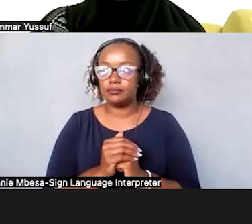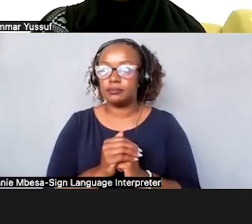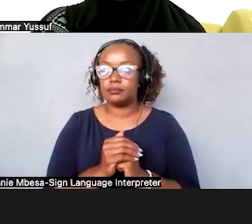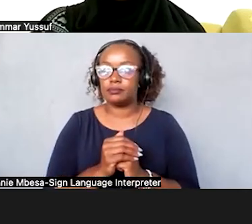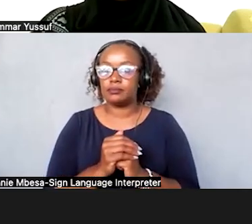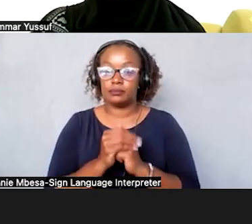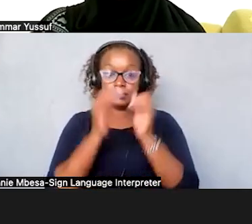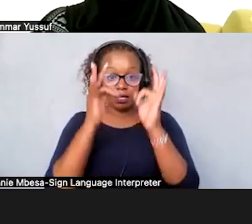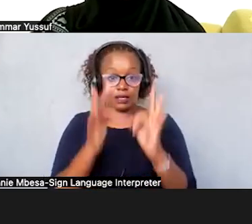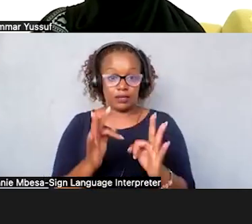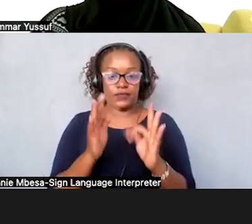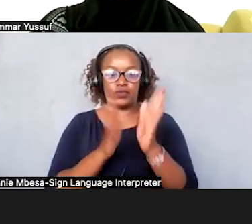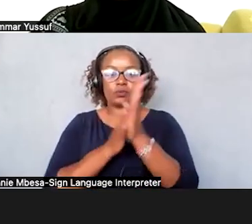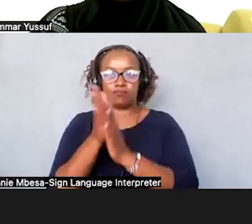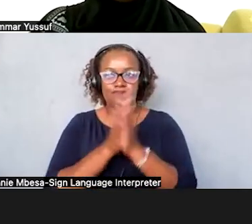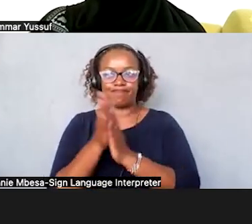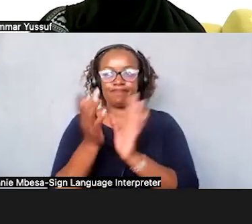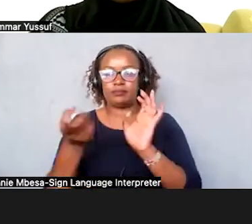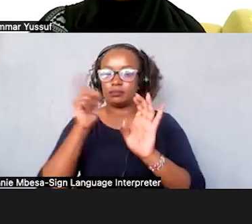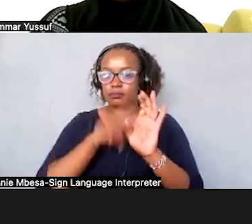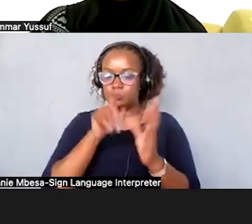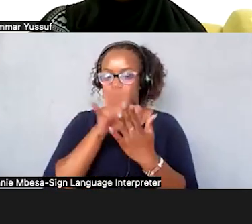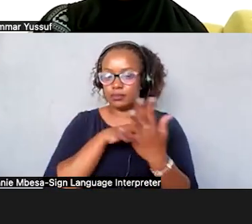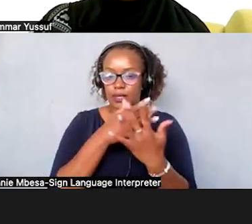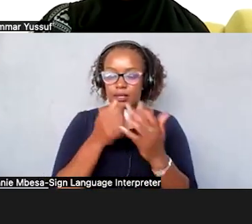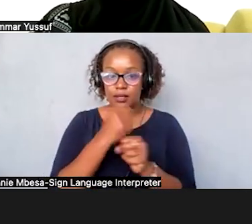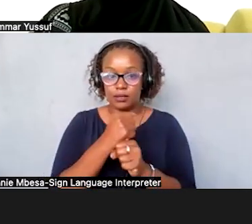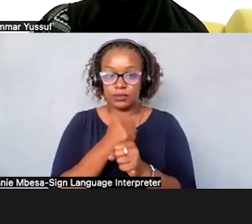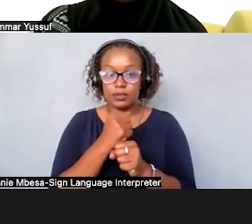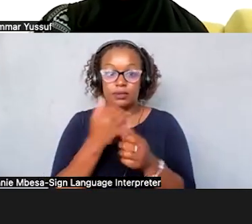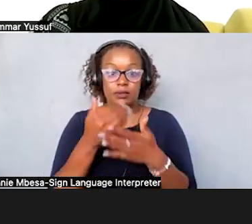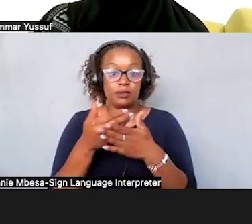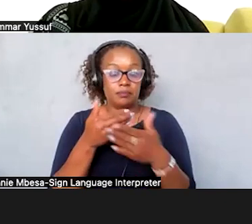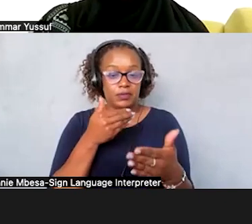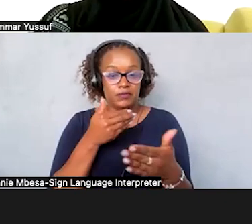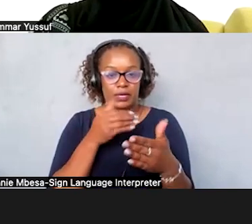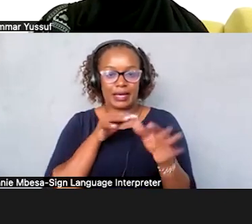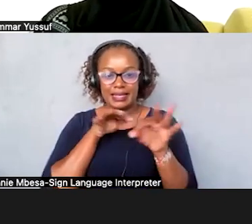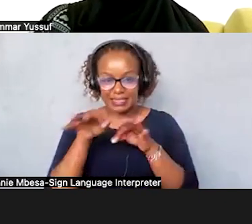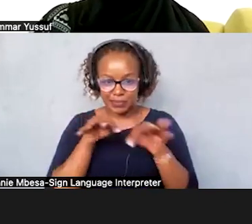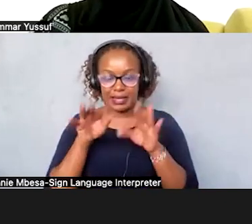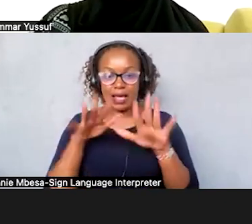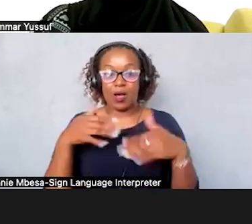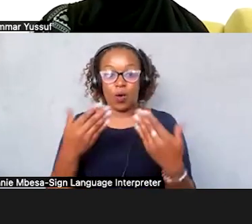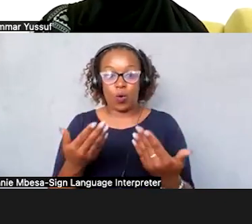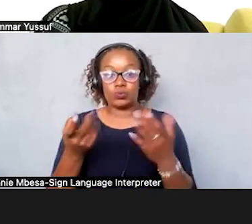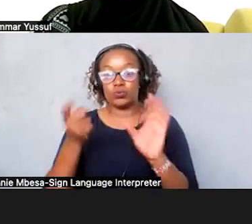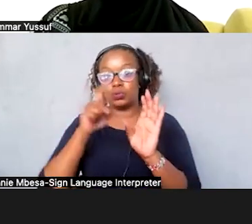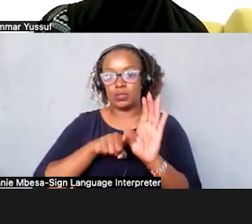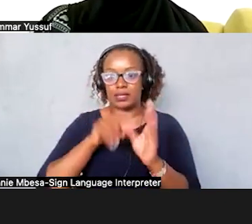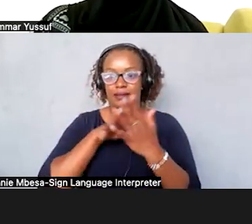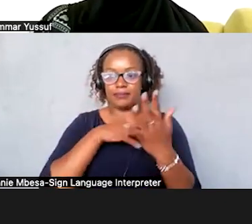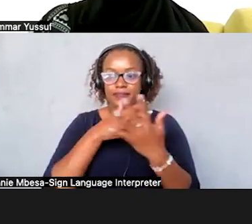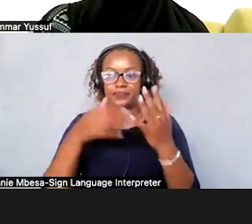if you want to join the network, actually, before I go to how you can join the network, our vision for the network is a world